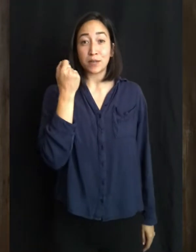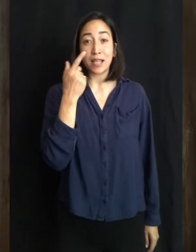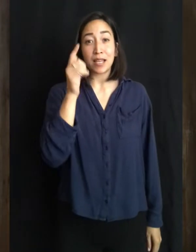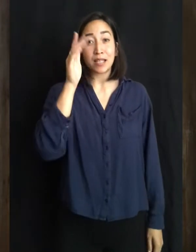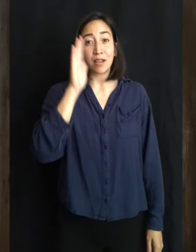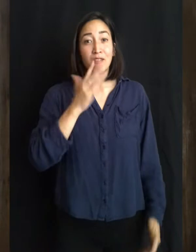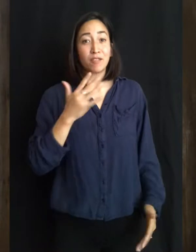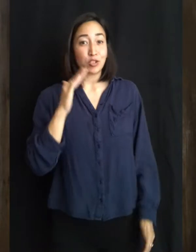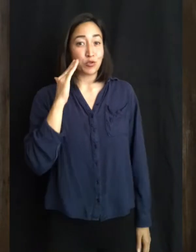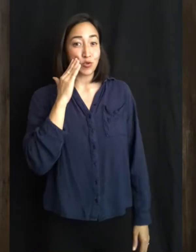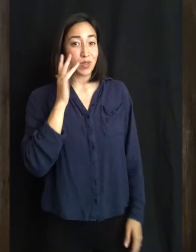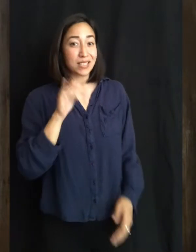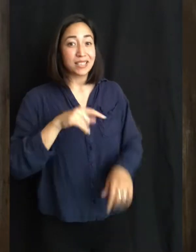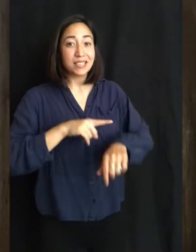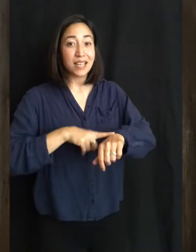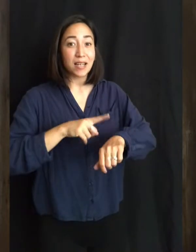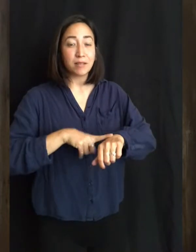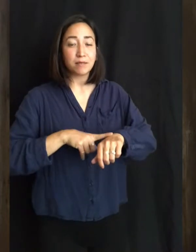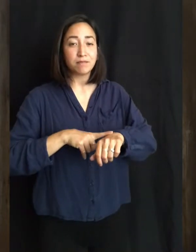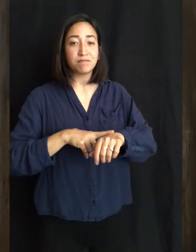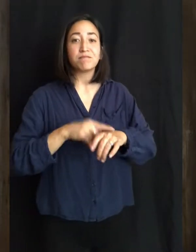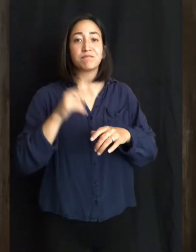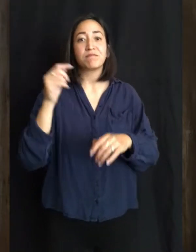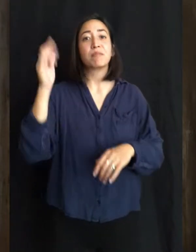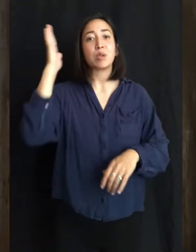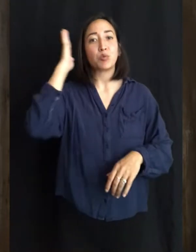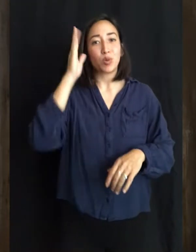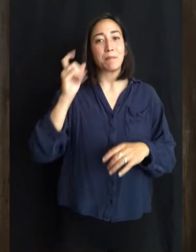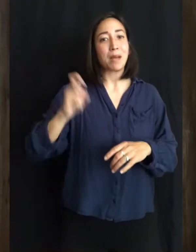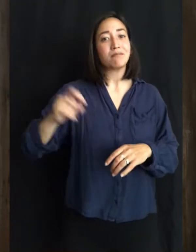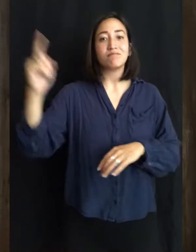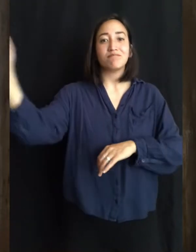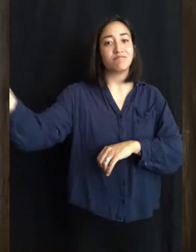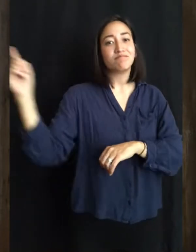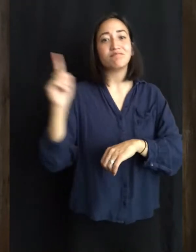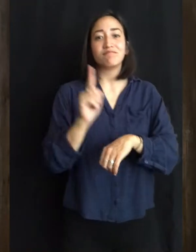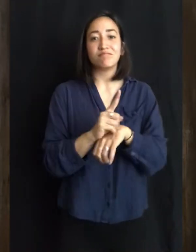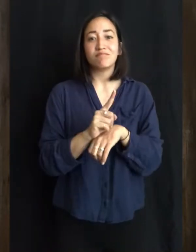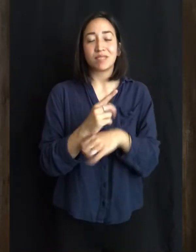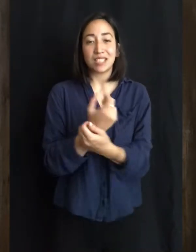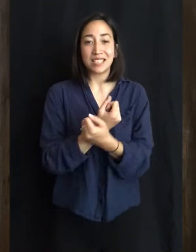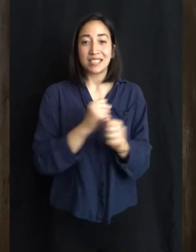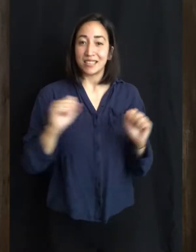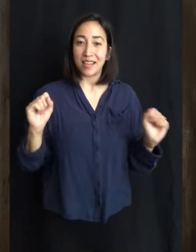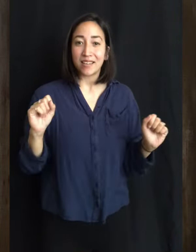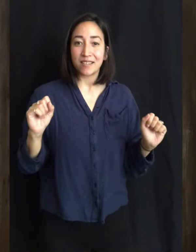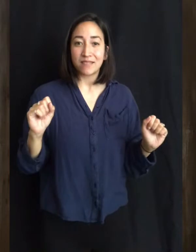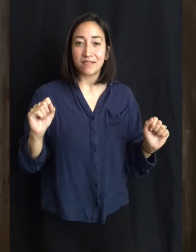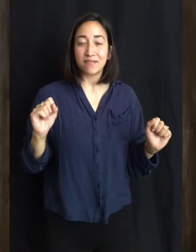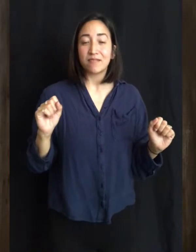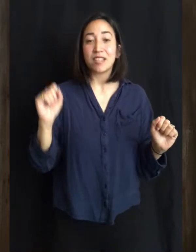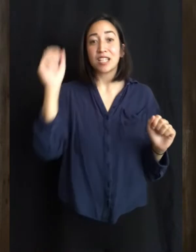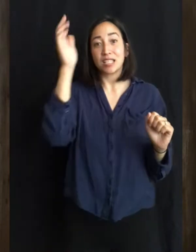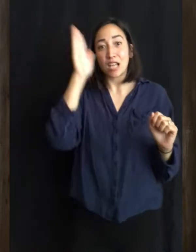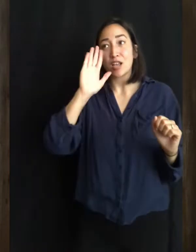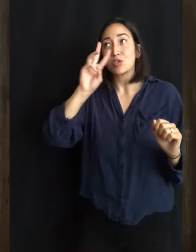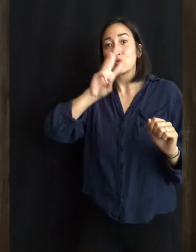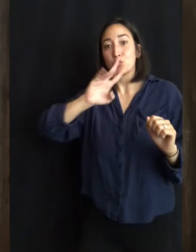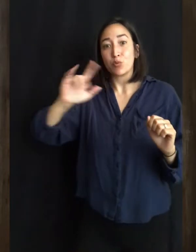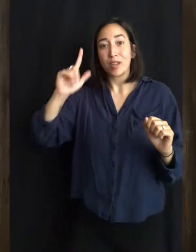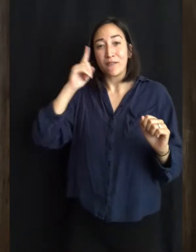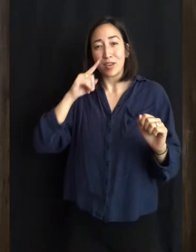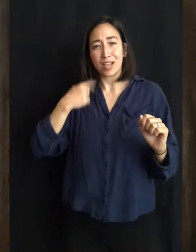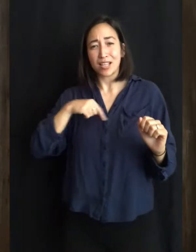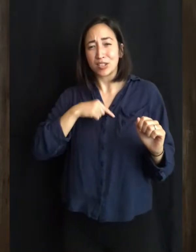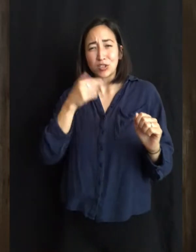God knew at that time when that happened that he was the one who was going to come to redeem. That his will for us was